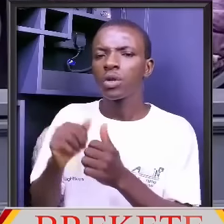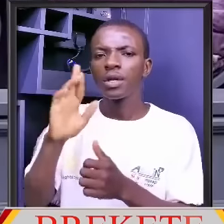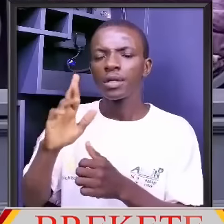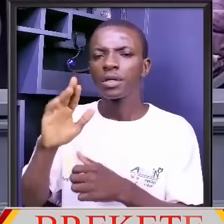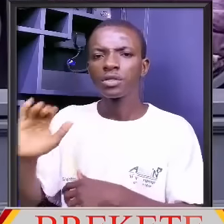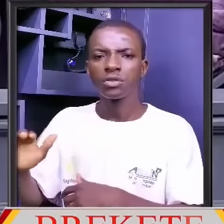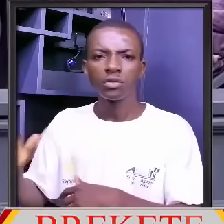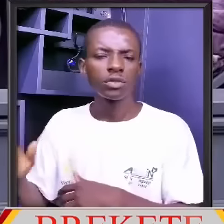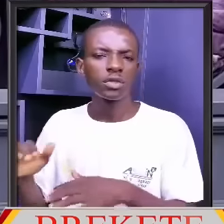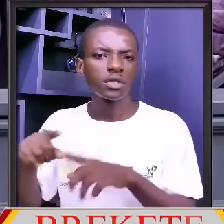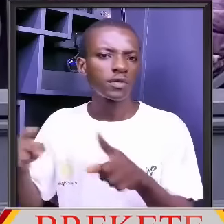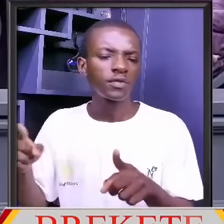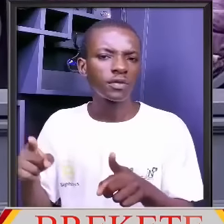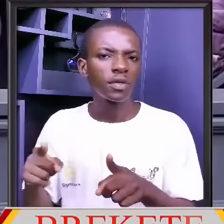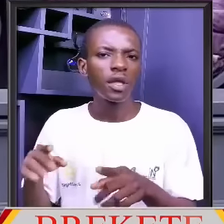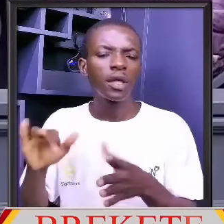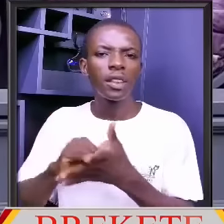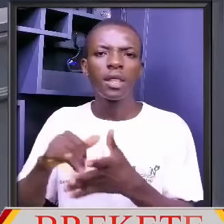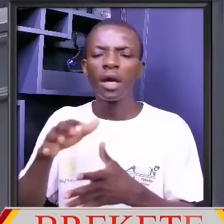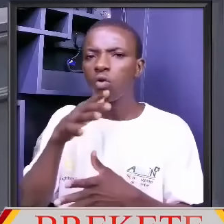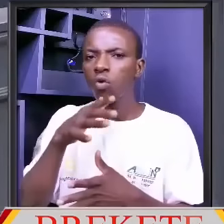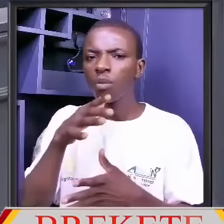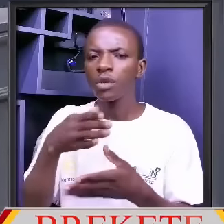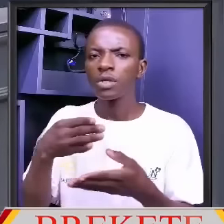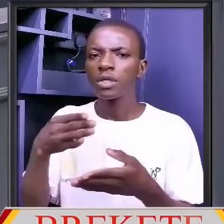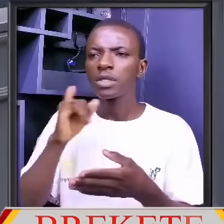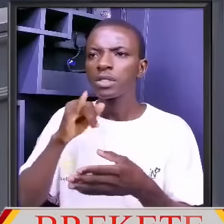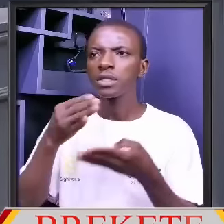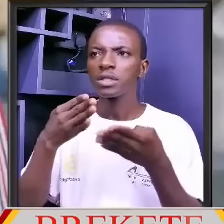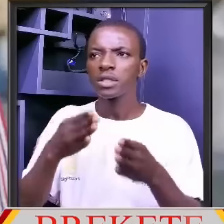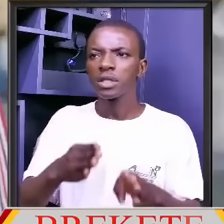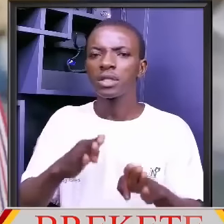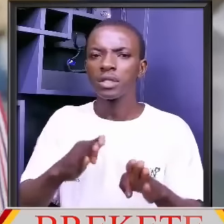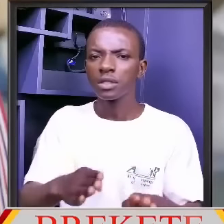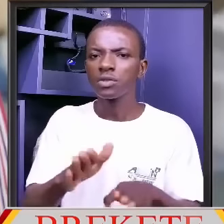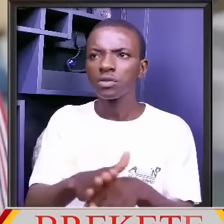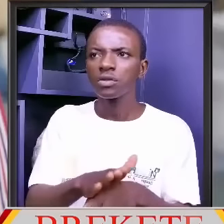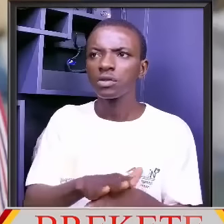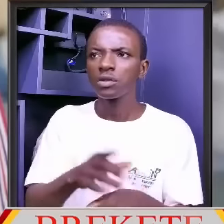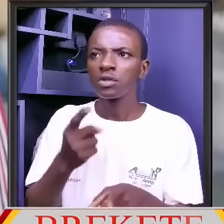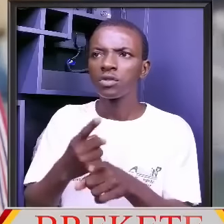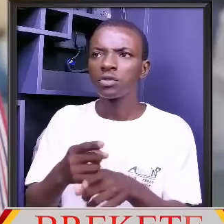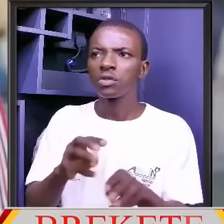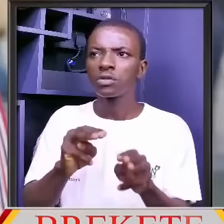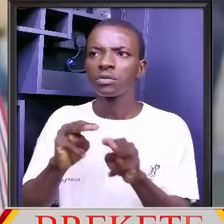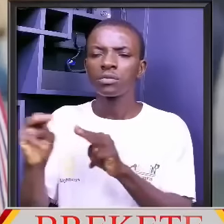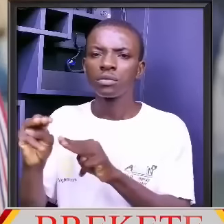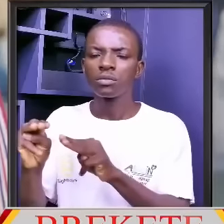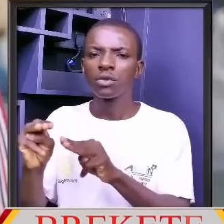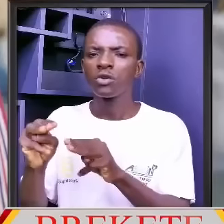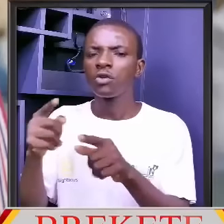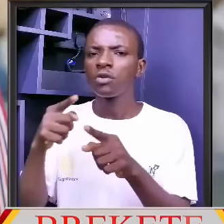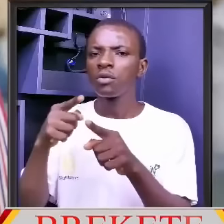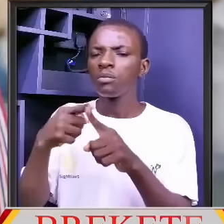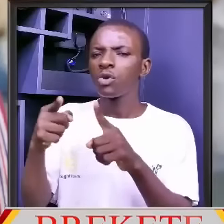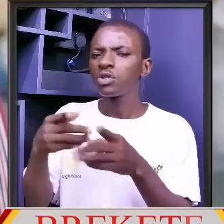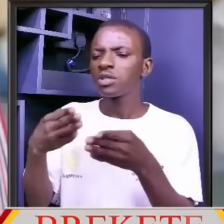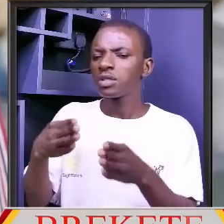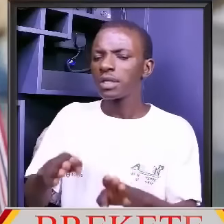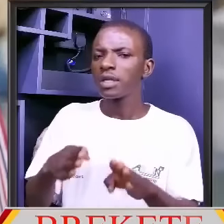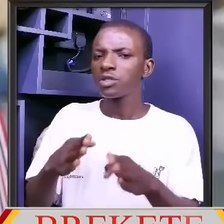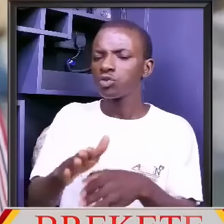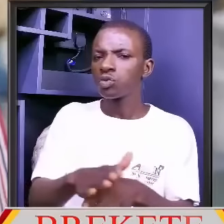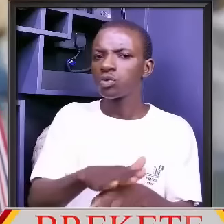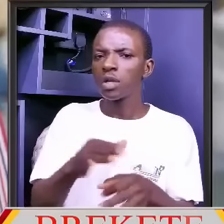children. That woman is dying. She go just they move, but she is dying. Even